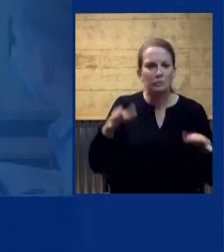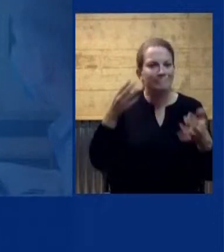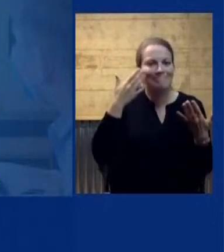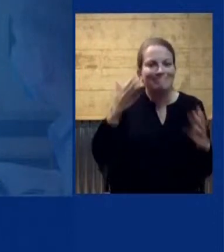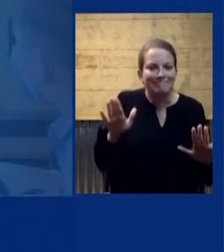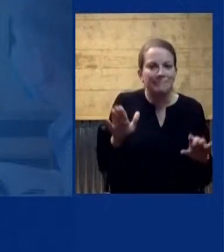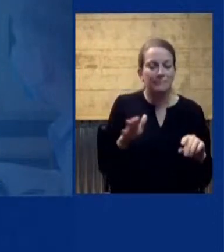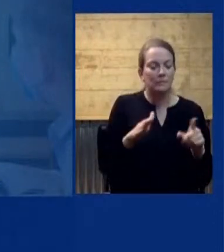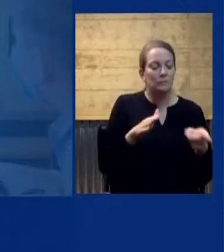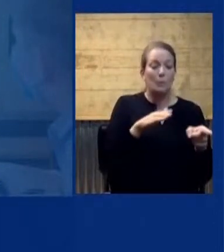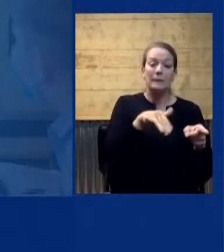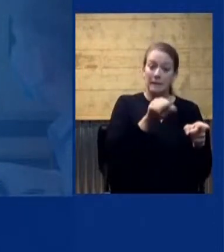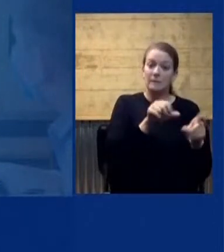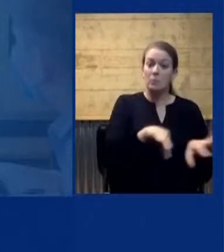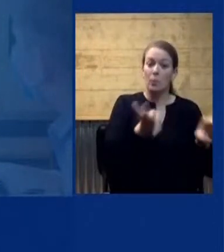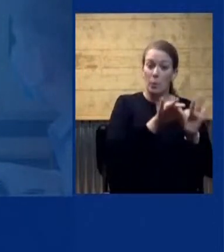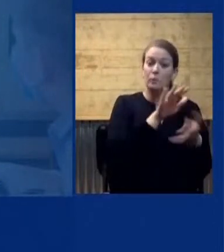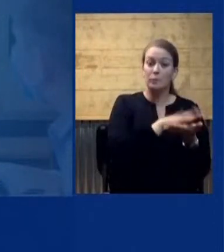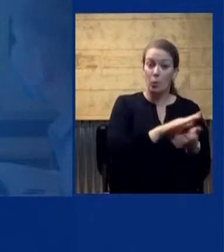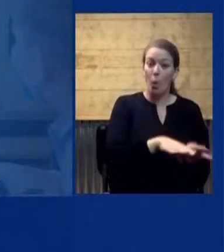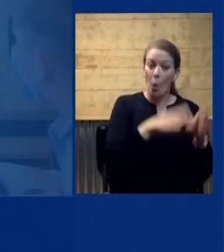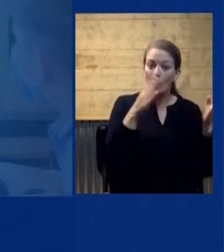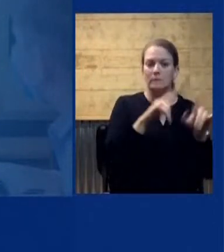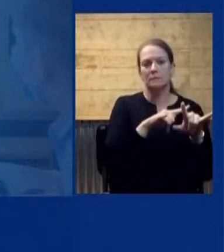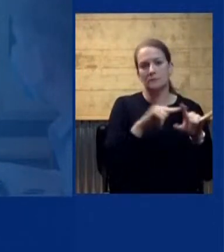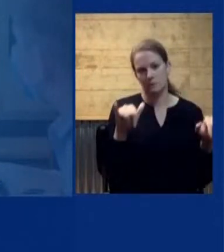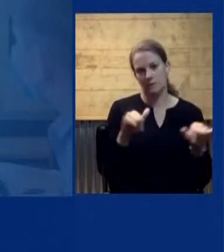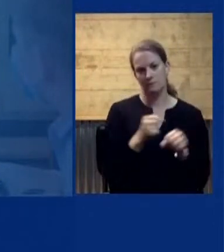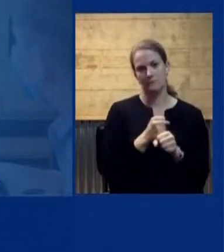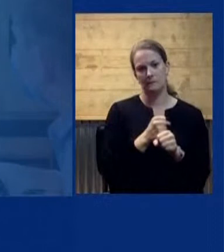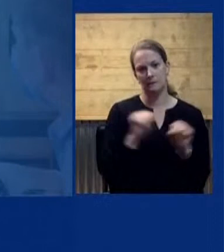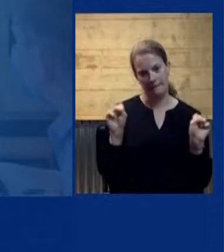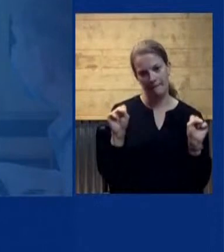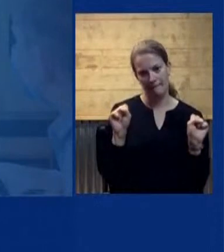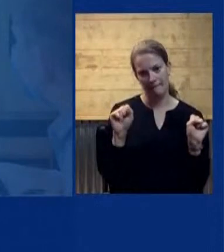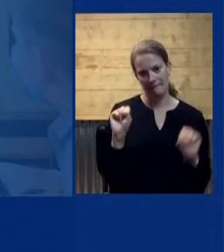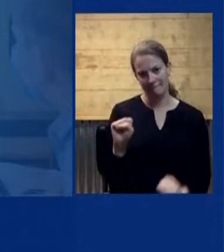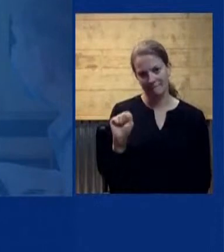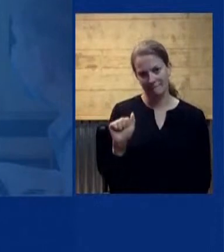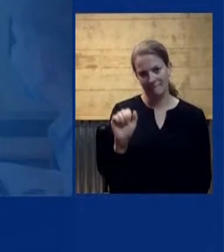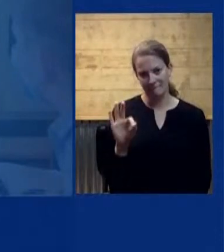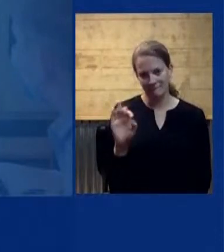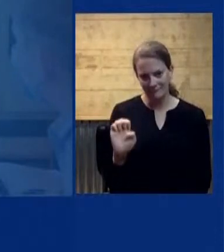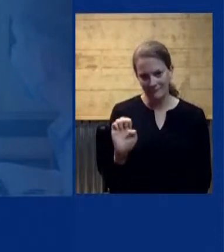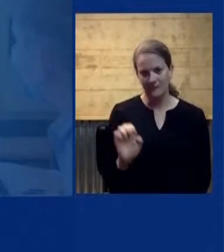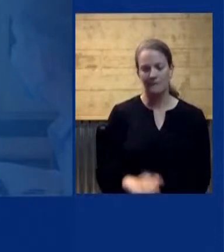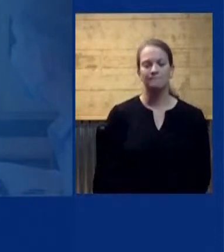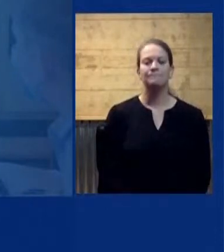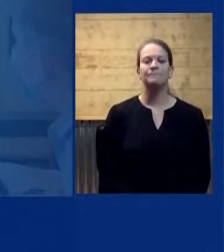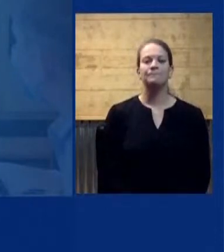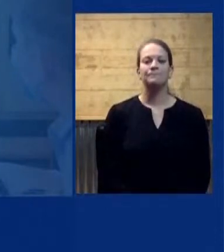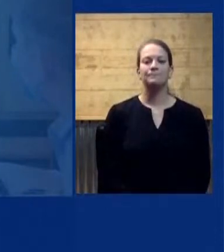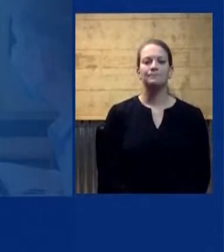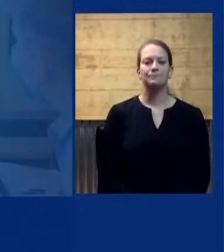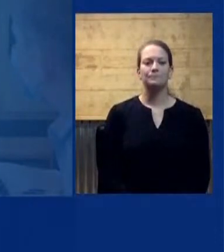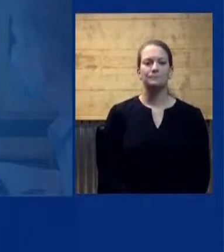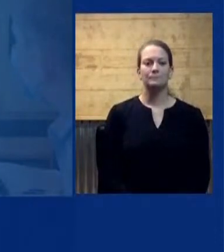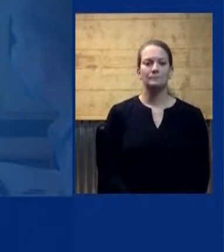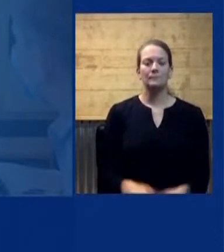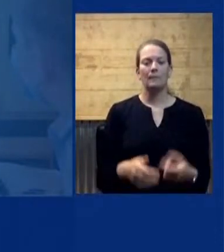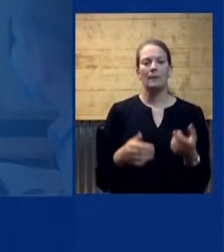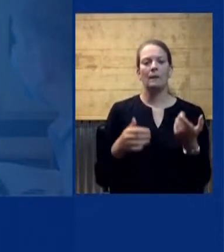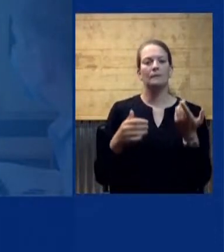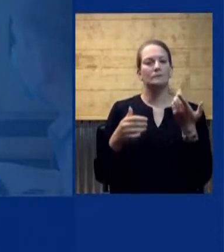want it to be safe. And the test that I bring to all of these things, day